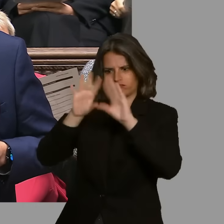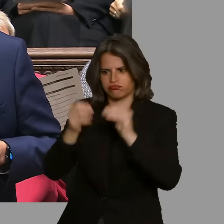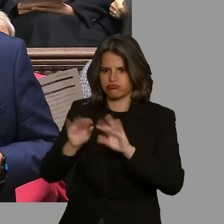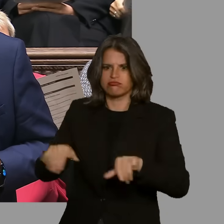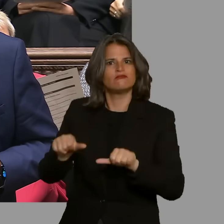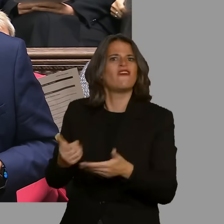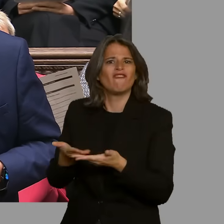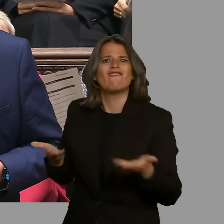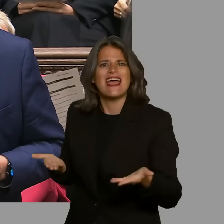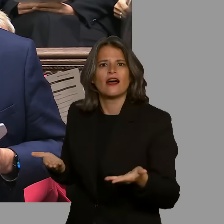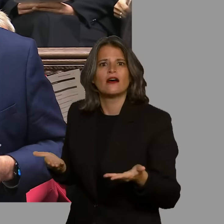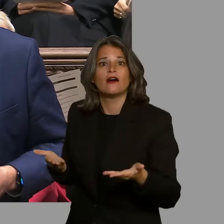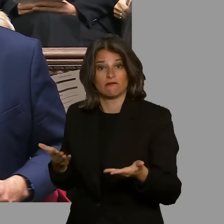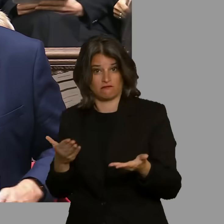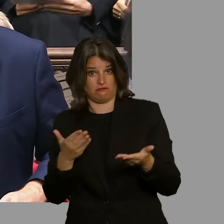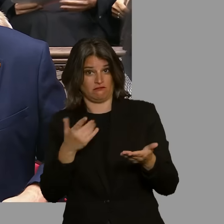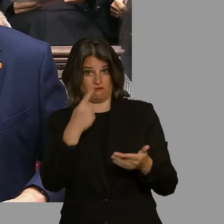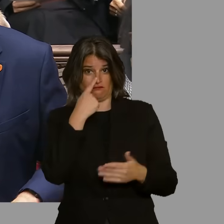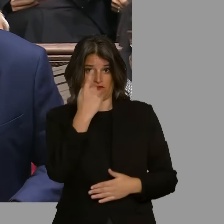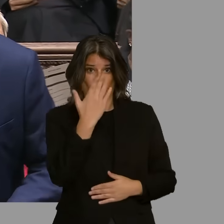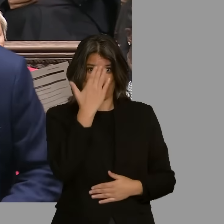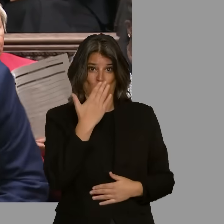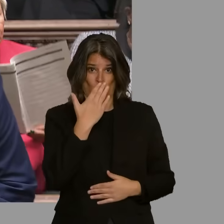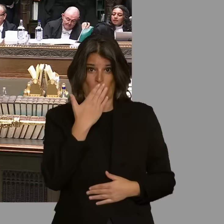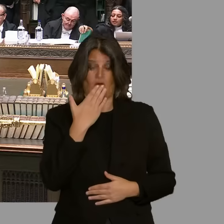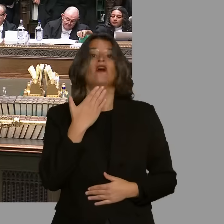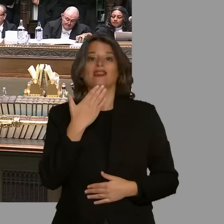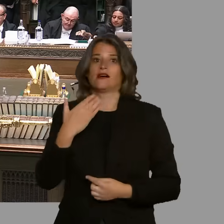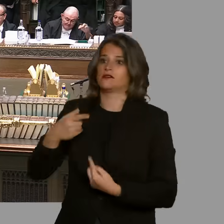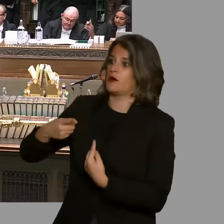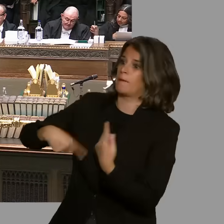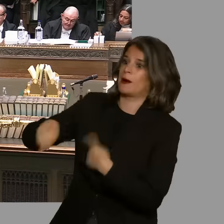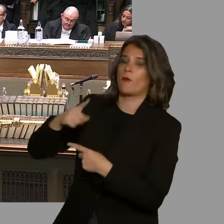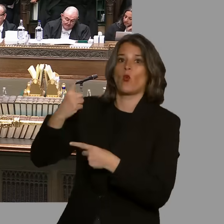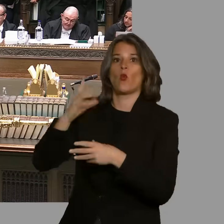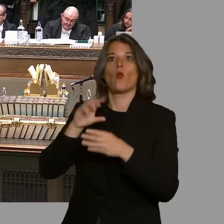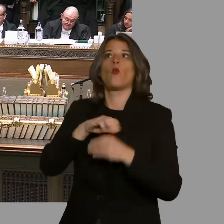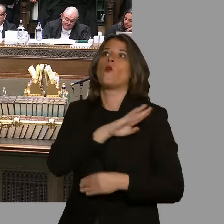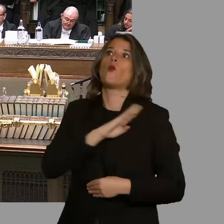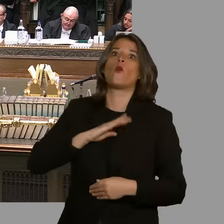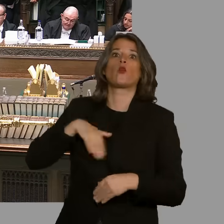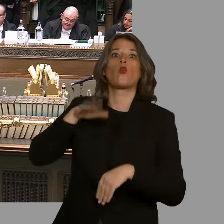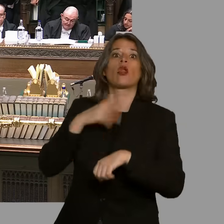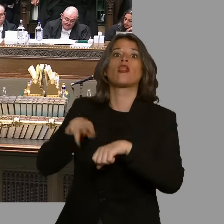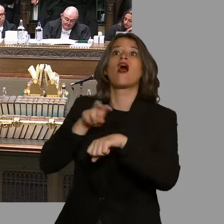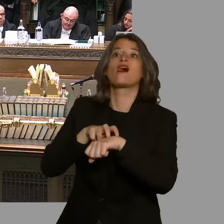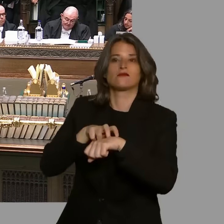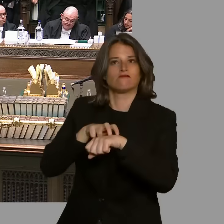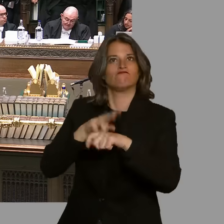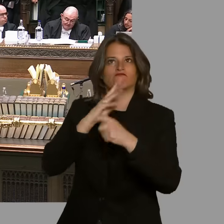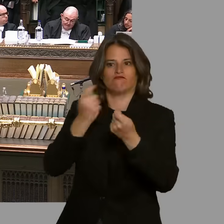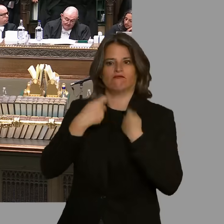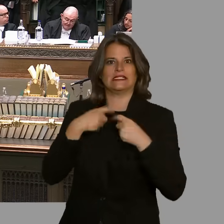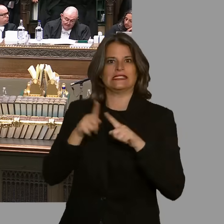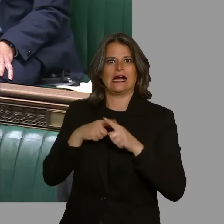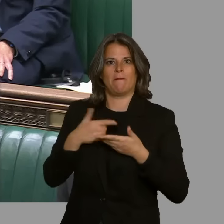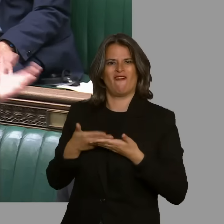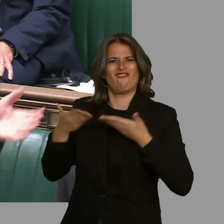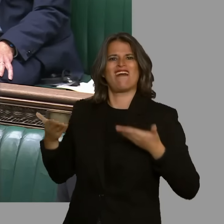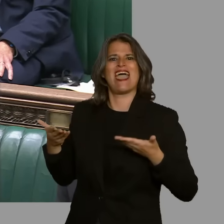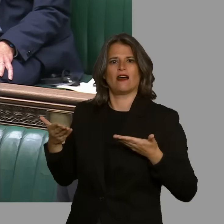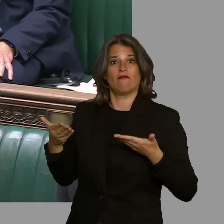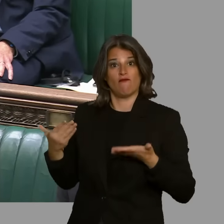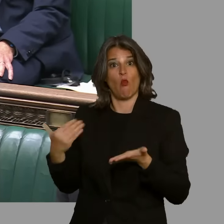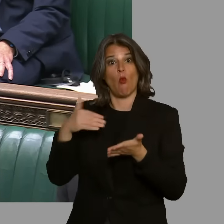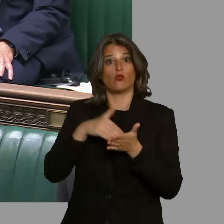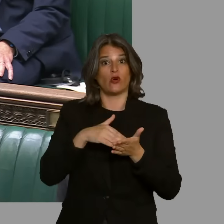expect, and that this is a government that genuinely has their back? I'm very happy to give my honourable friend that assurance, and